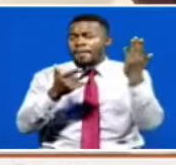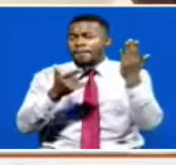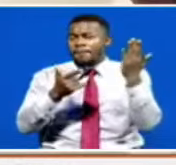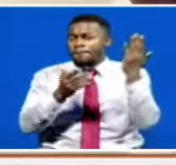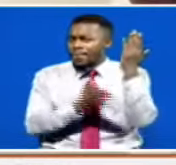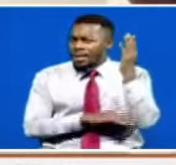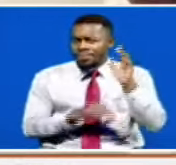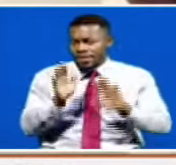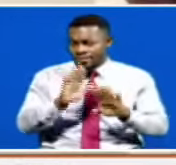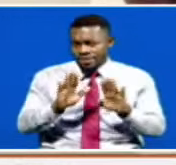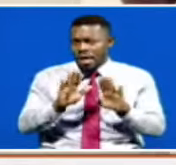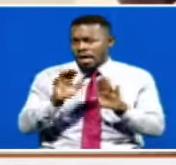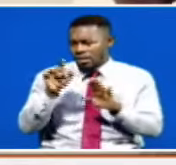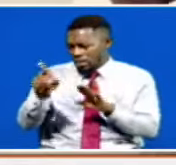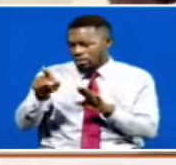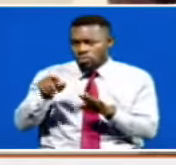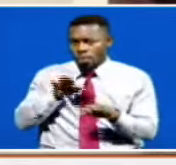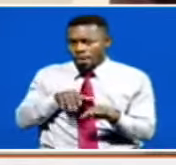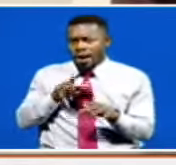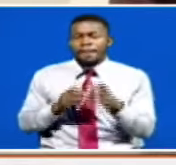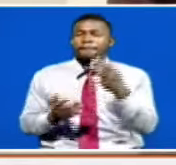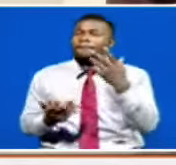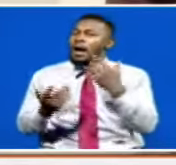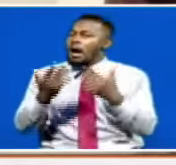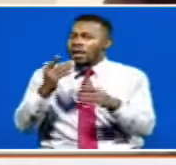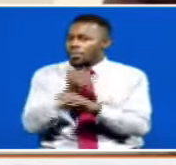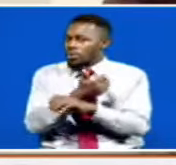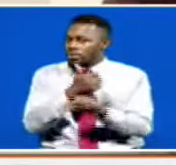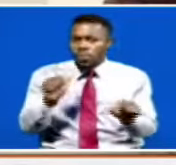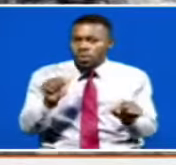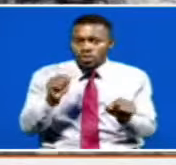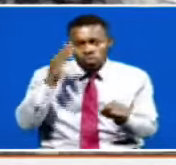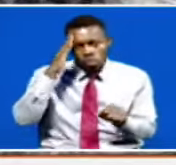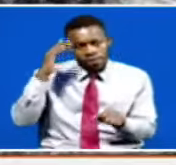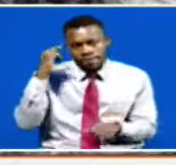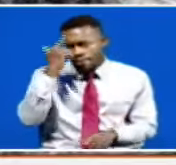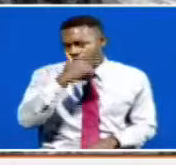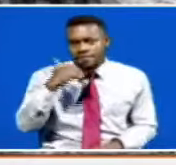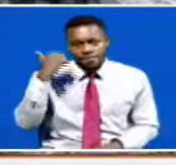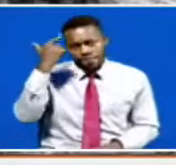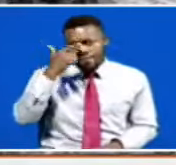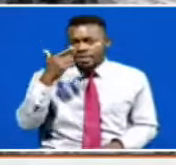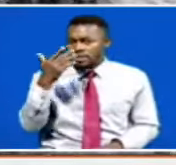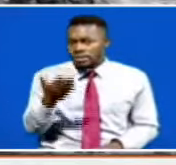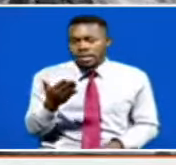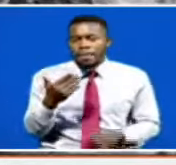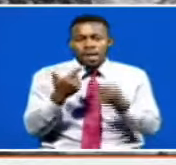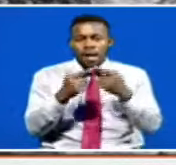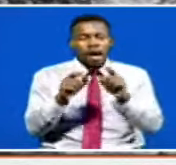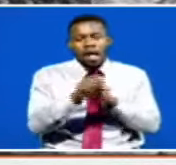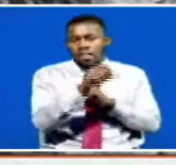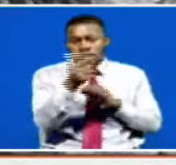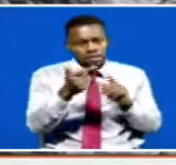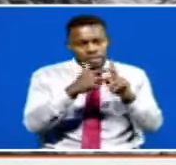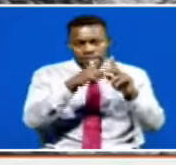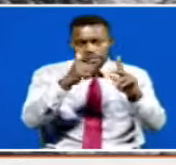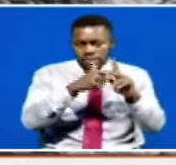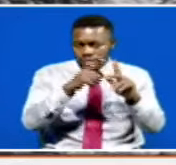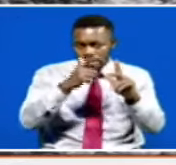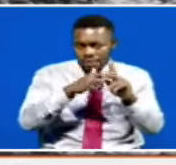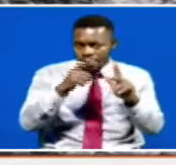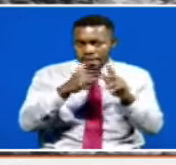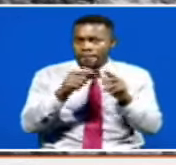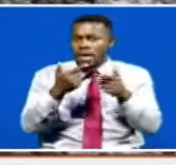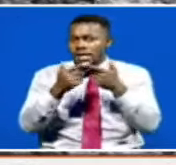Adhiambo was burnt beyond recognition as the husband, Kennedy Odhiambo, escaped with serious injuries only to succumb